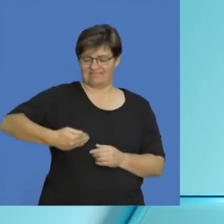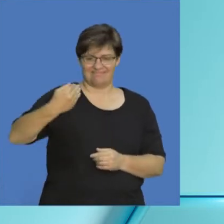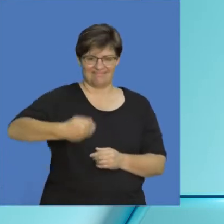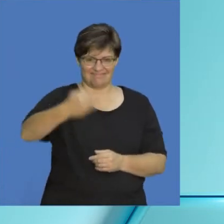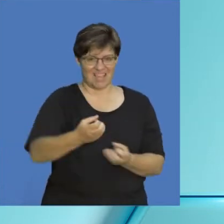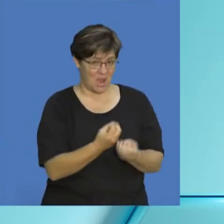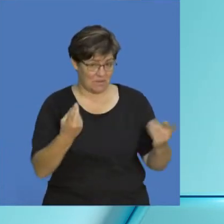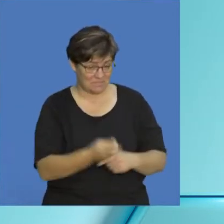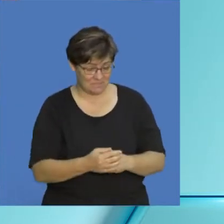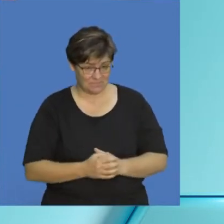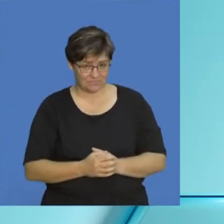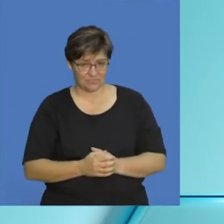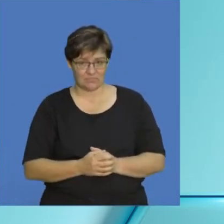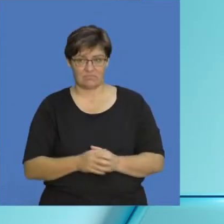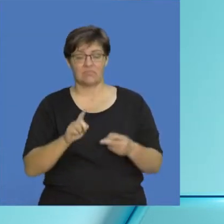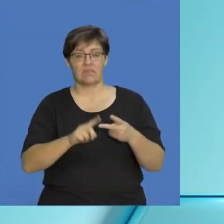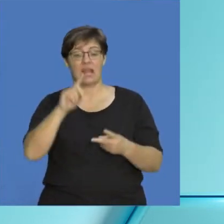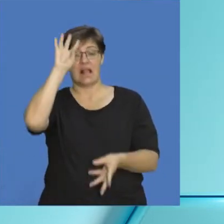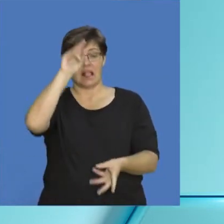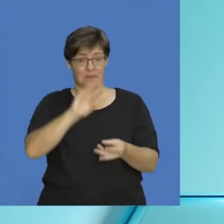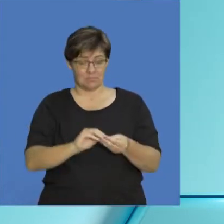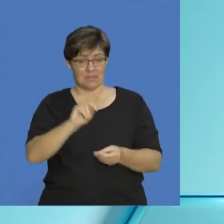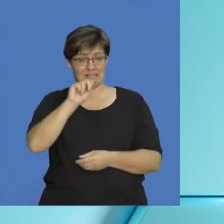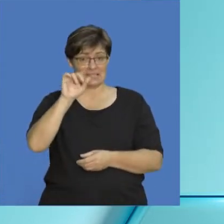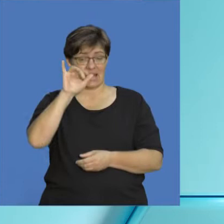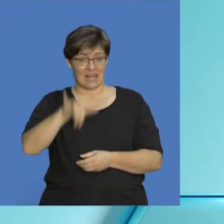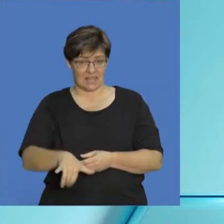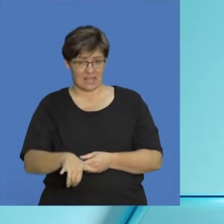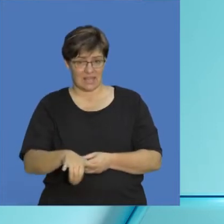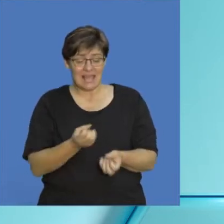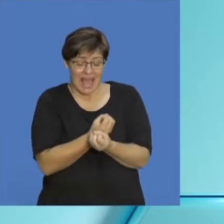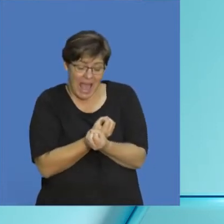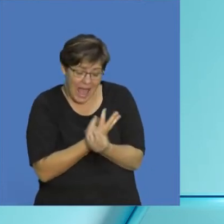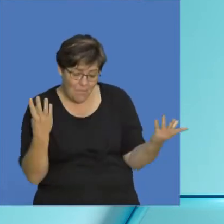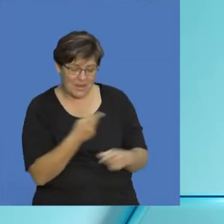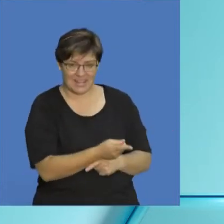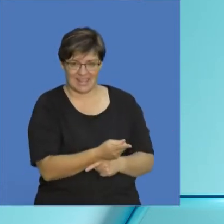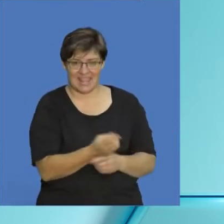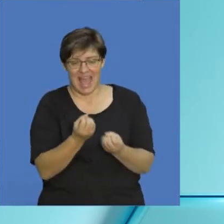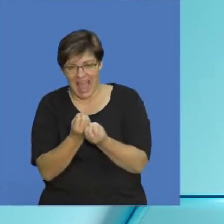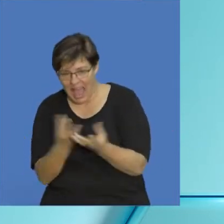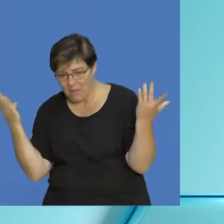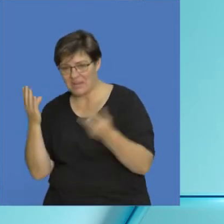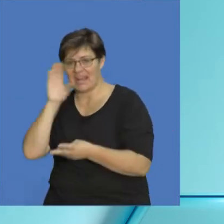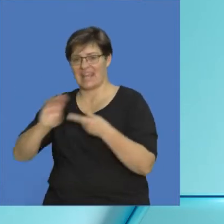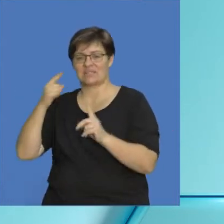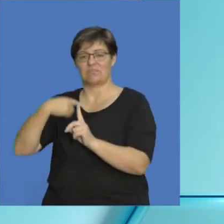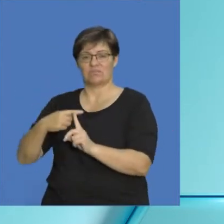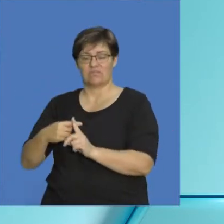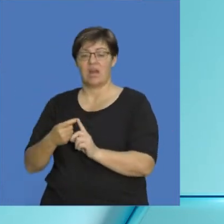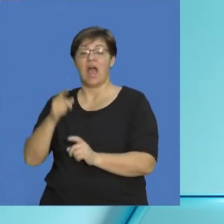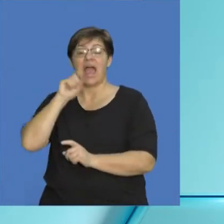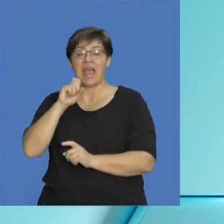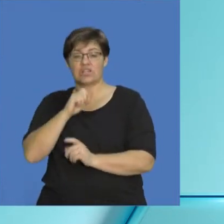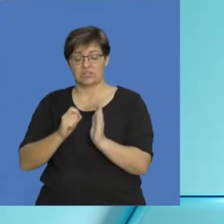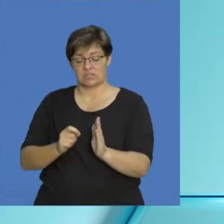table. And the tally will be how many people with COVID cases